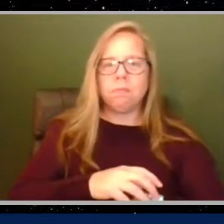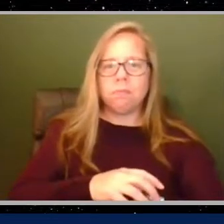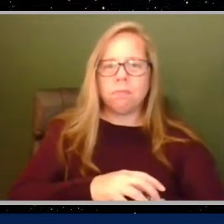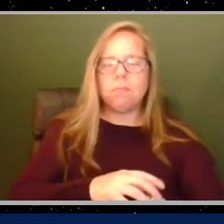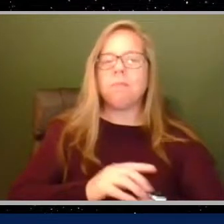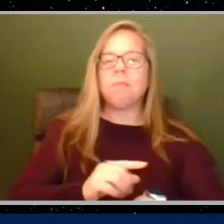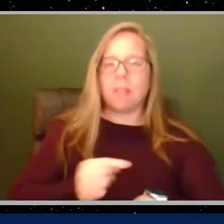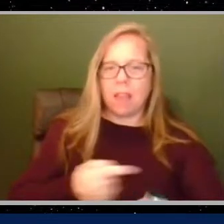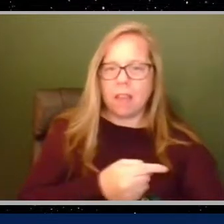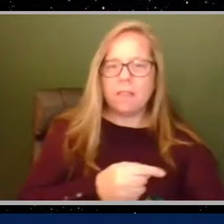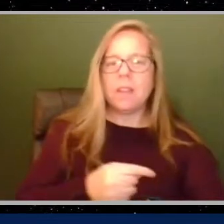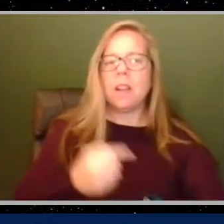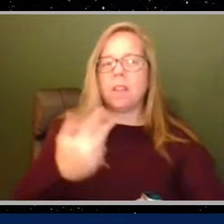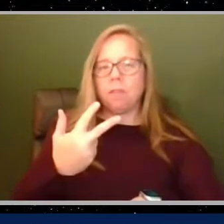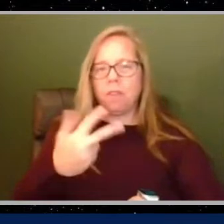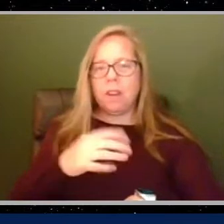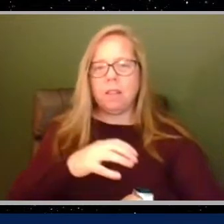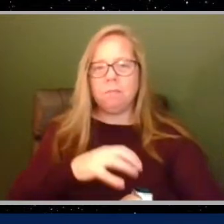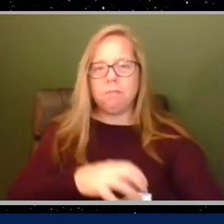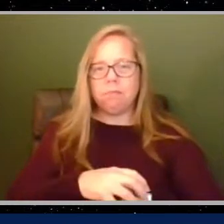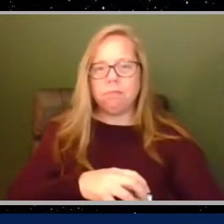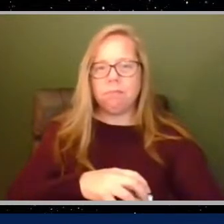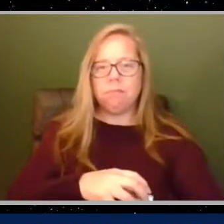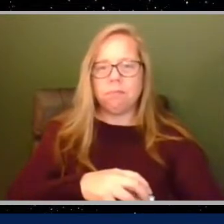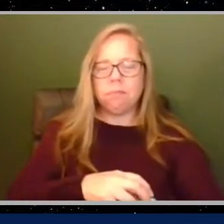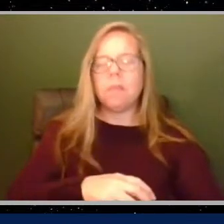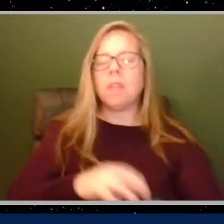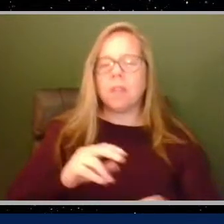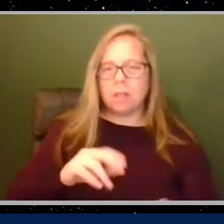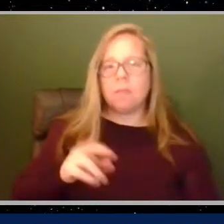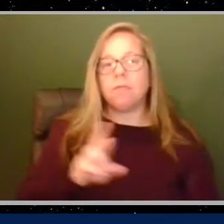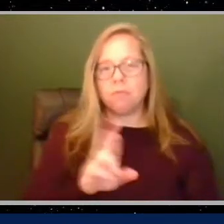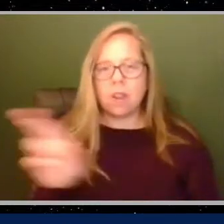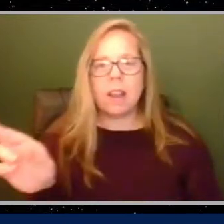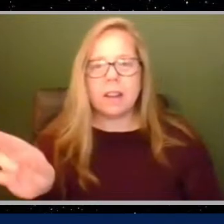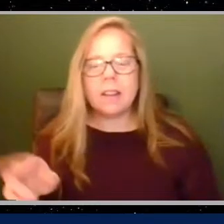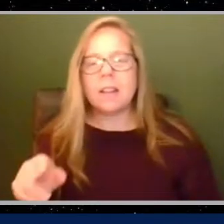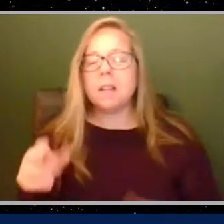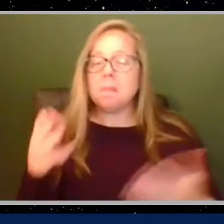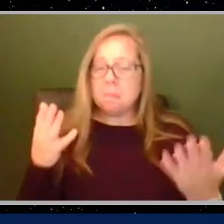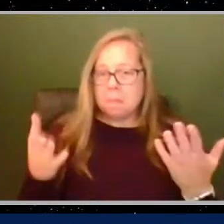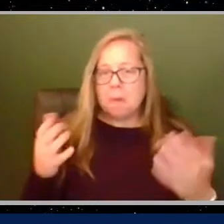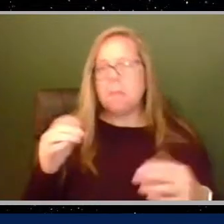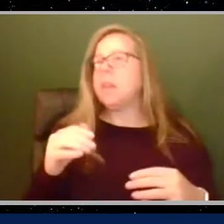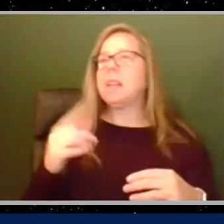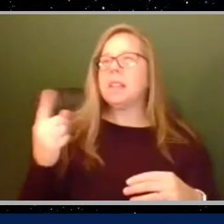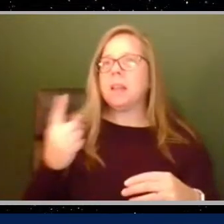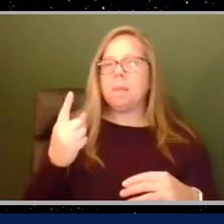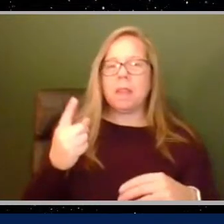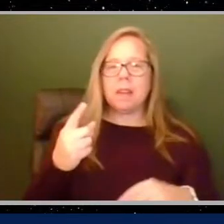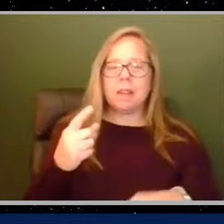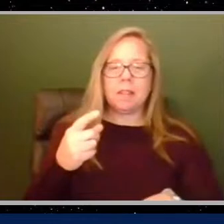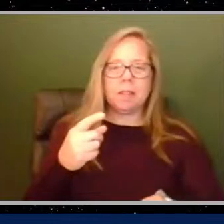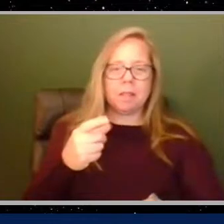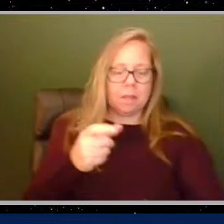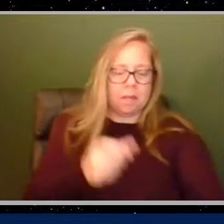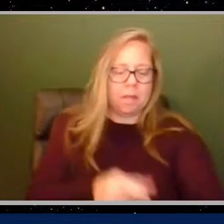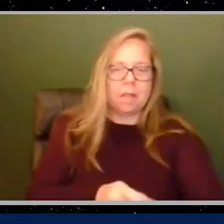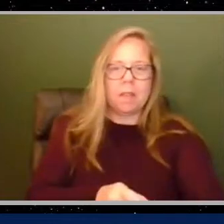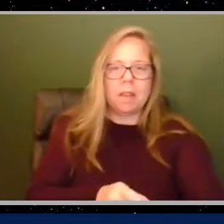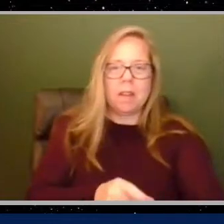And I think, one factor could you put a small, beacon or some